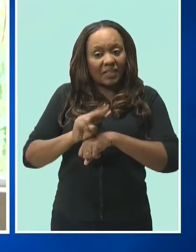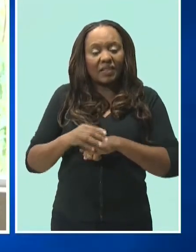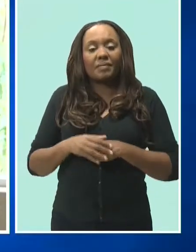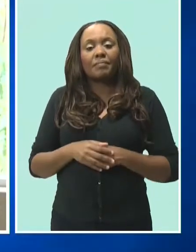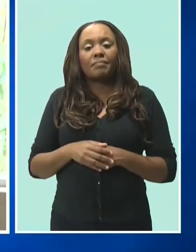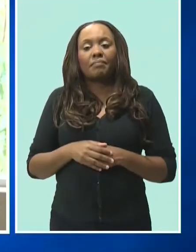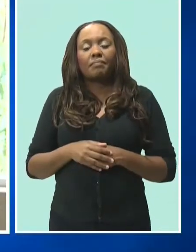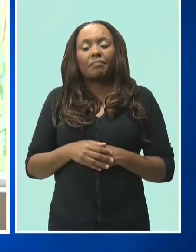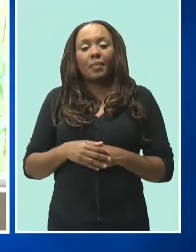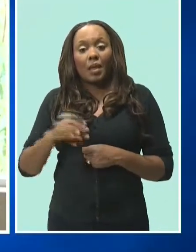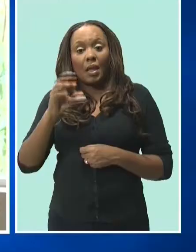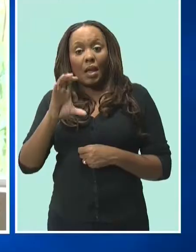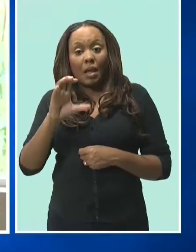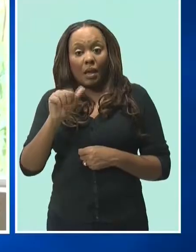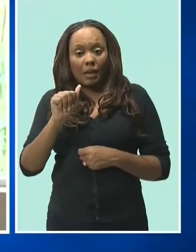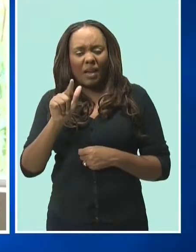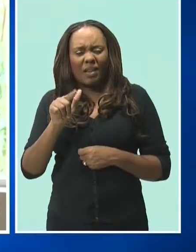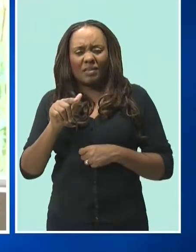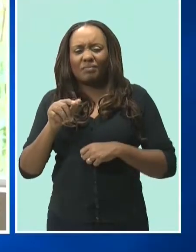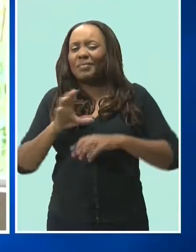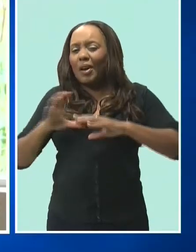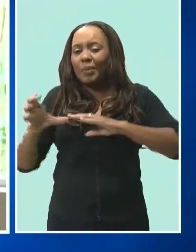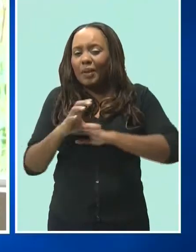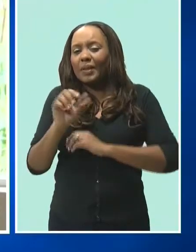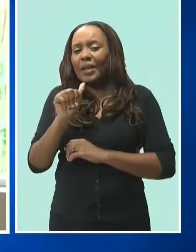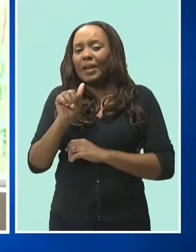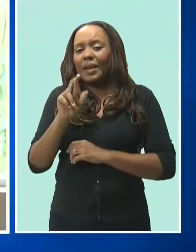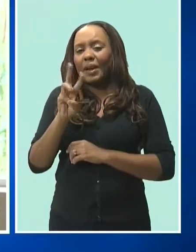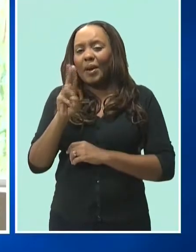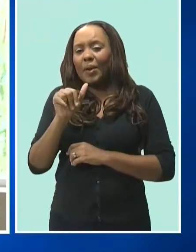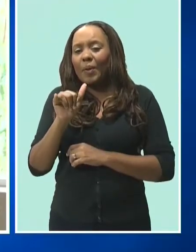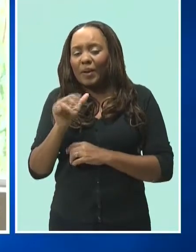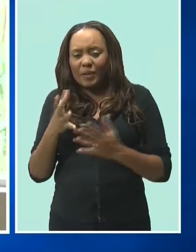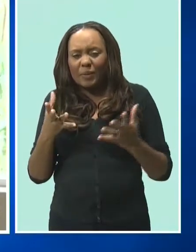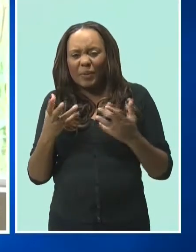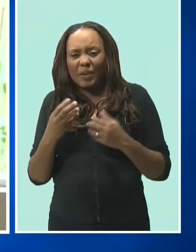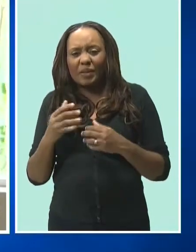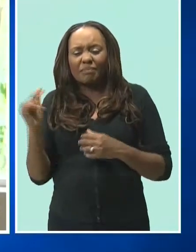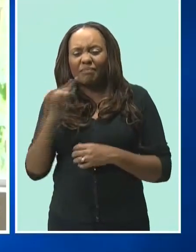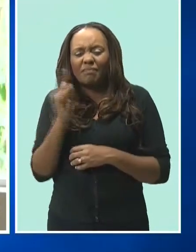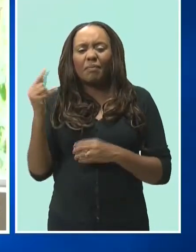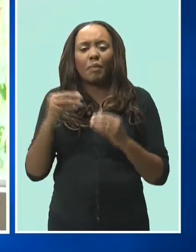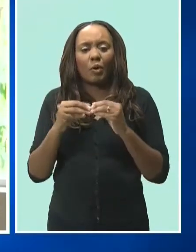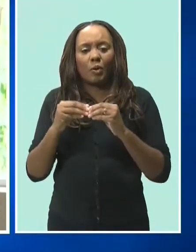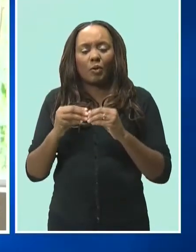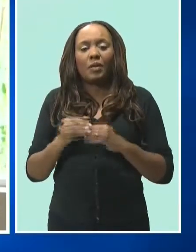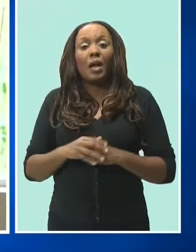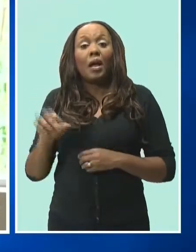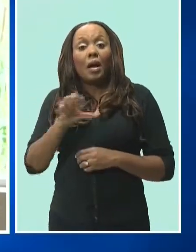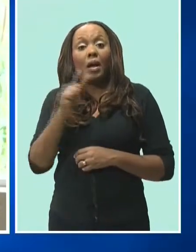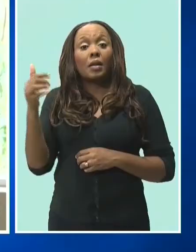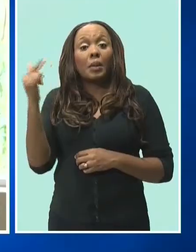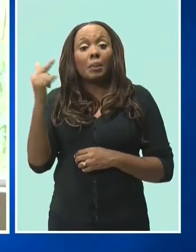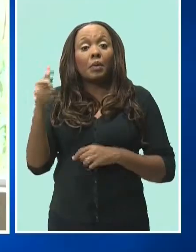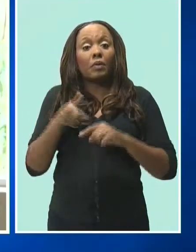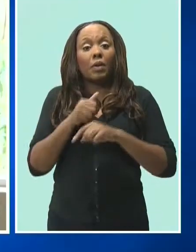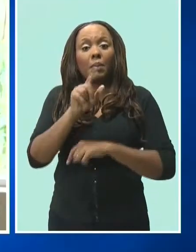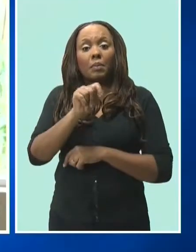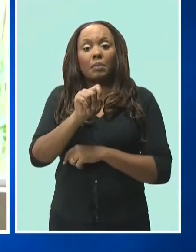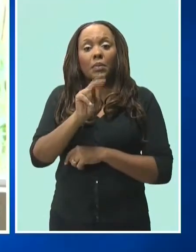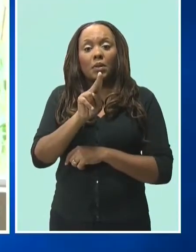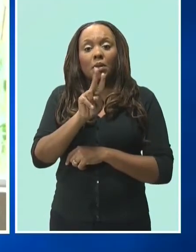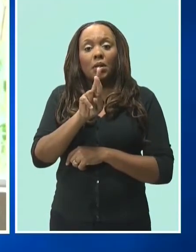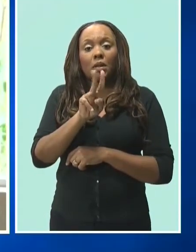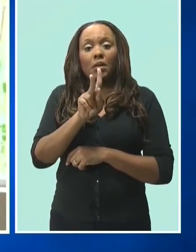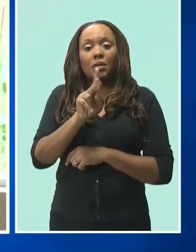CAL, which is already an airline known to the region. Inter-Caribbean, which is an airline from the Turks and Caicos and is a successor